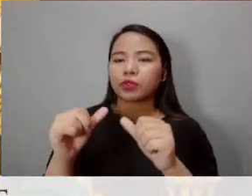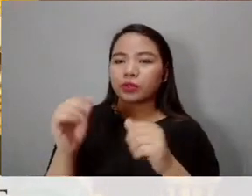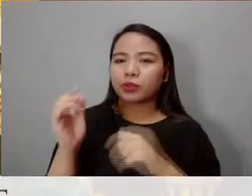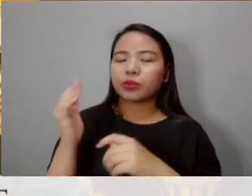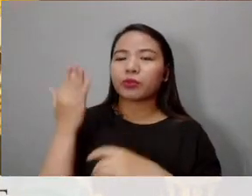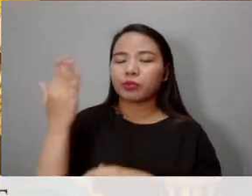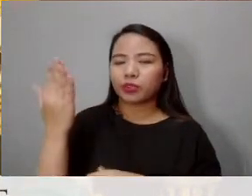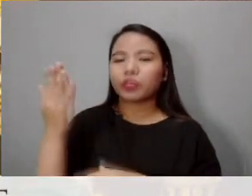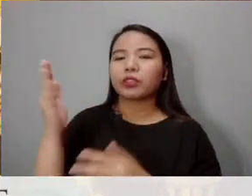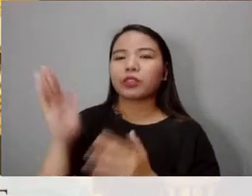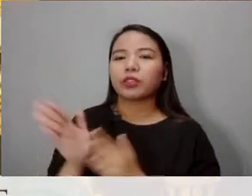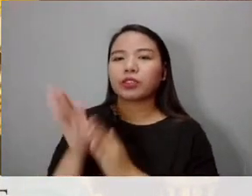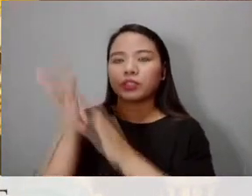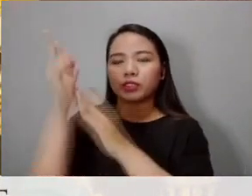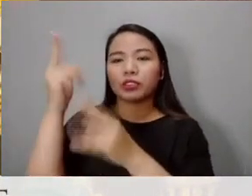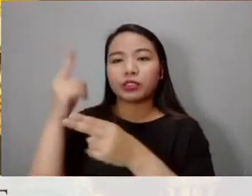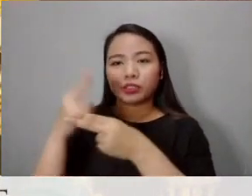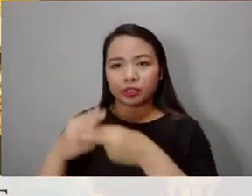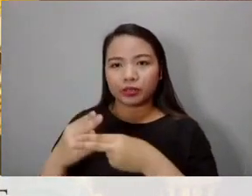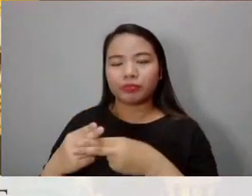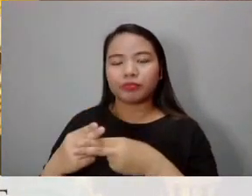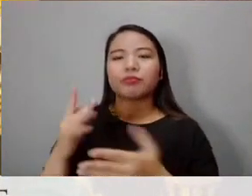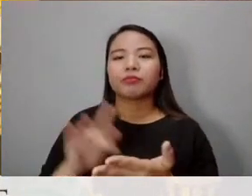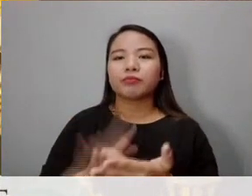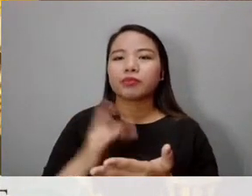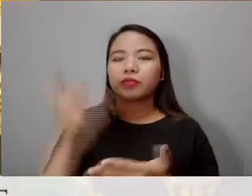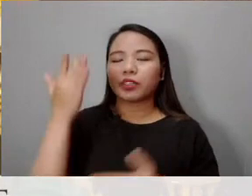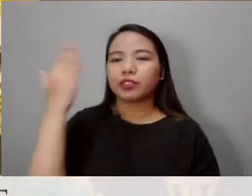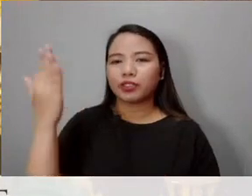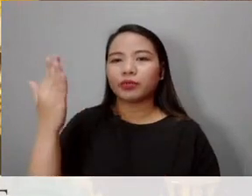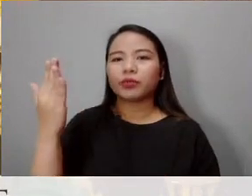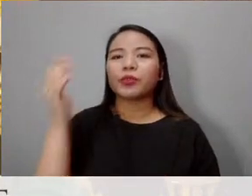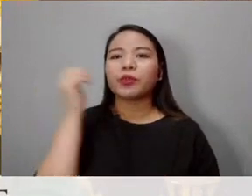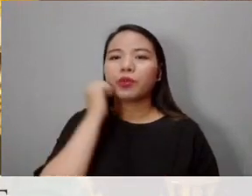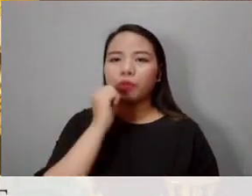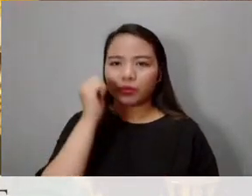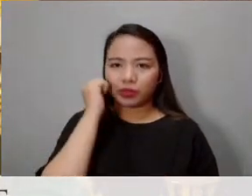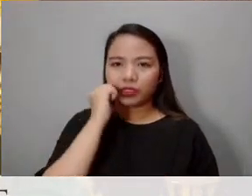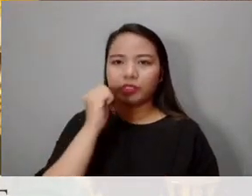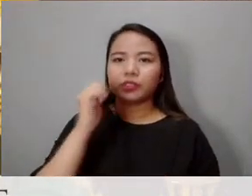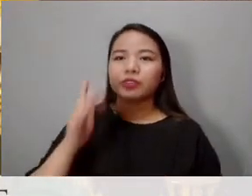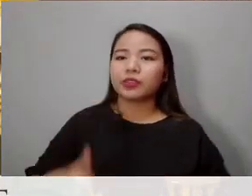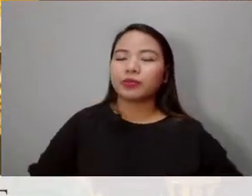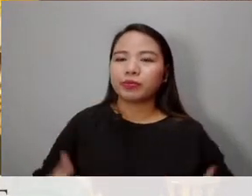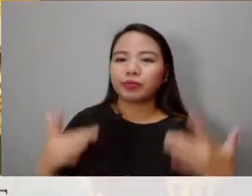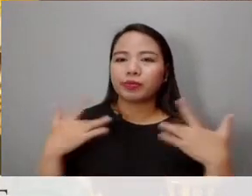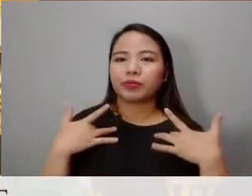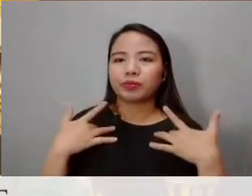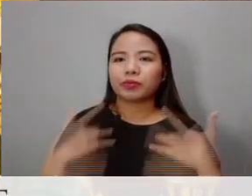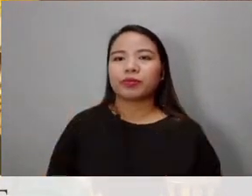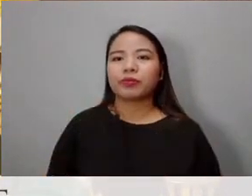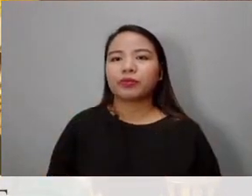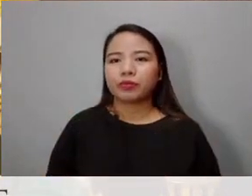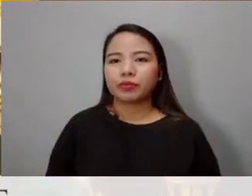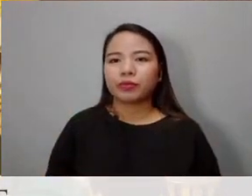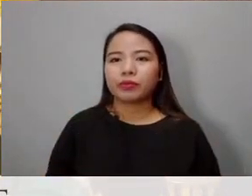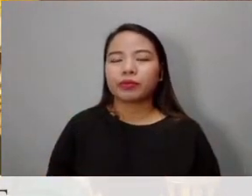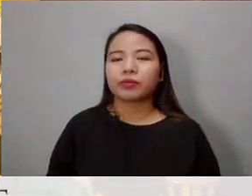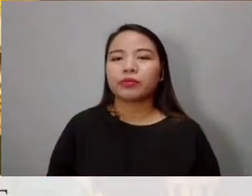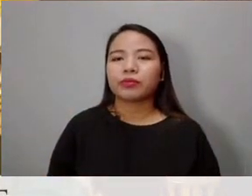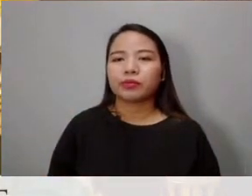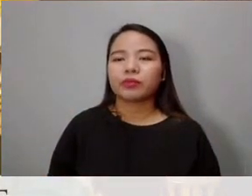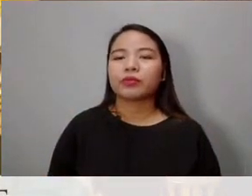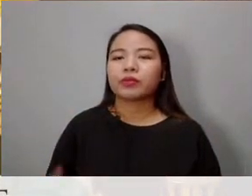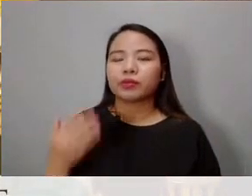glorify Him all the days of our life. Again, thank you and a